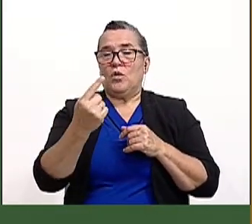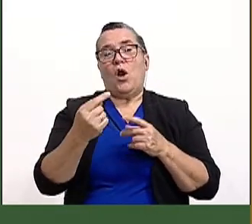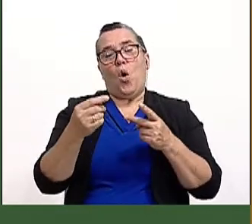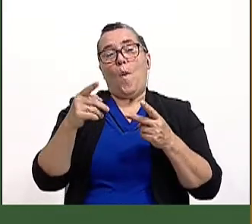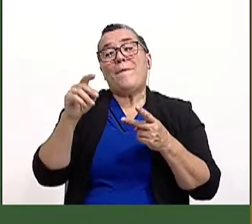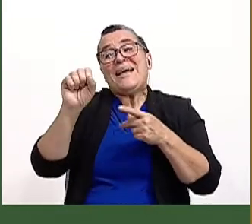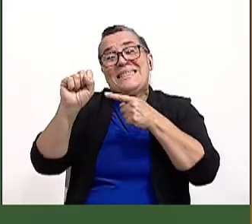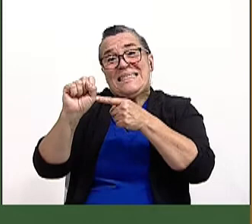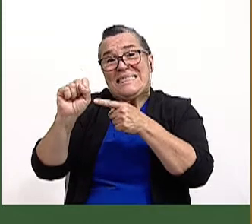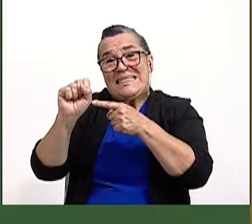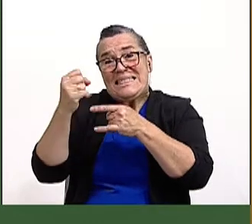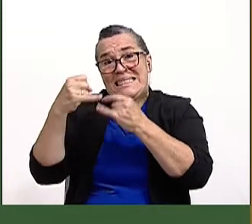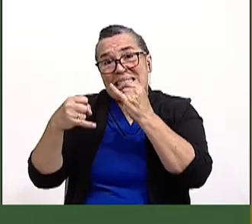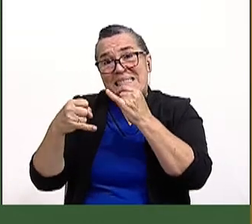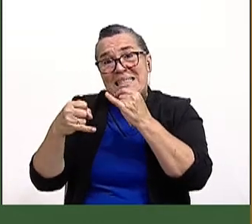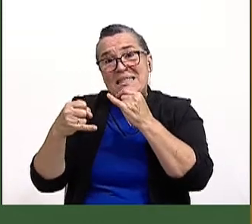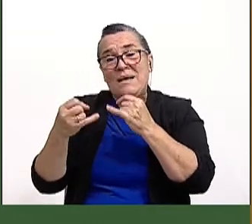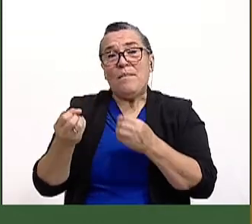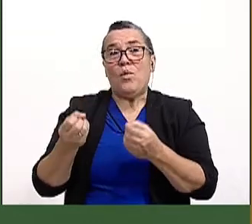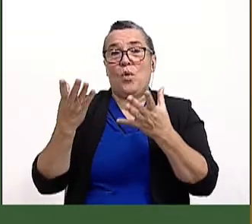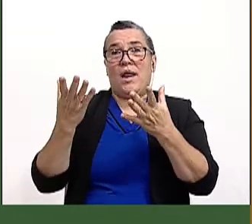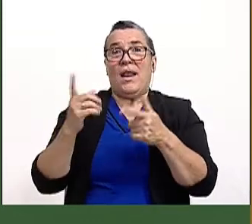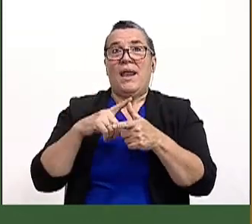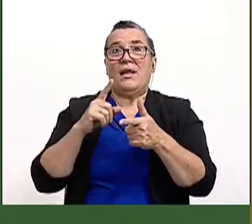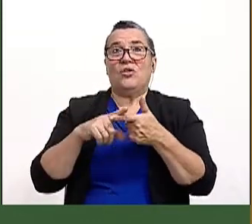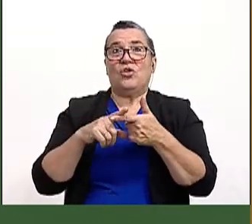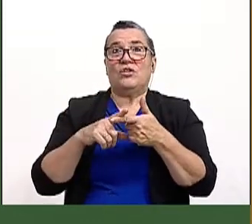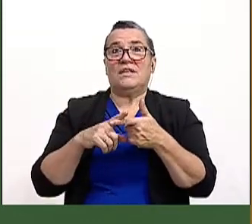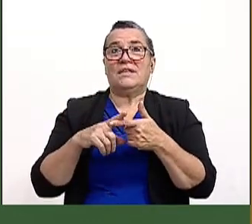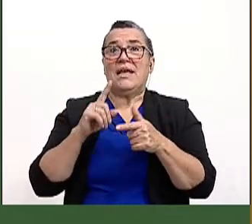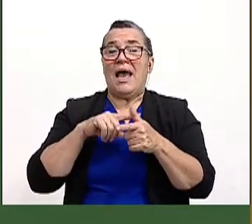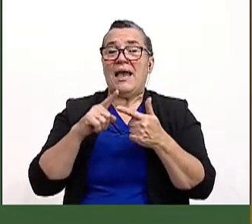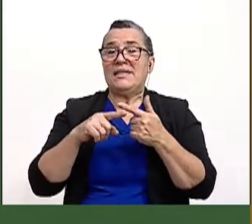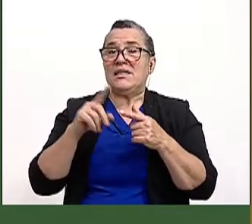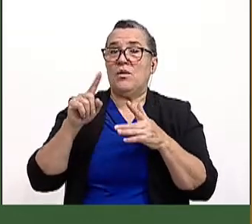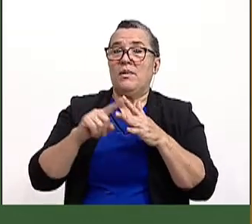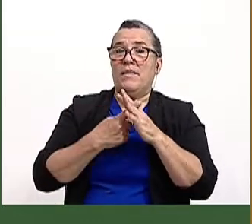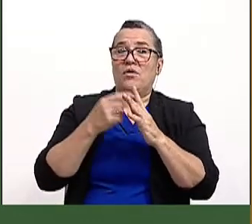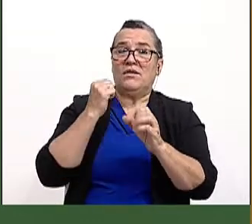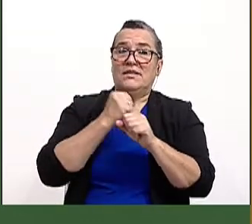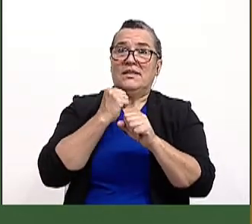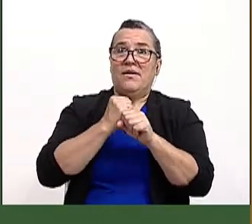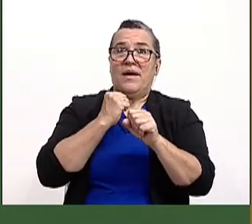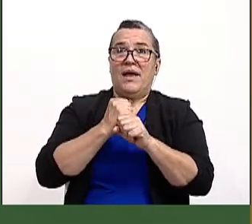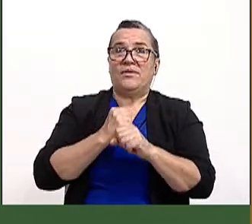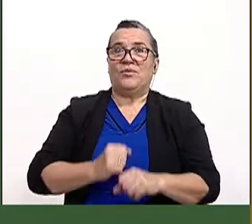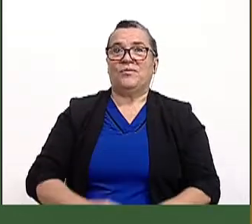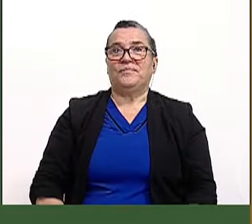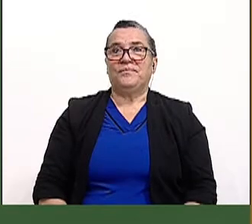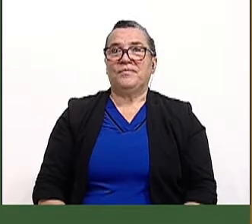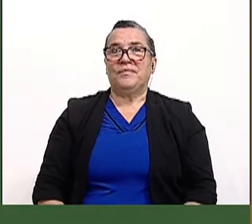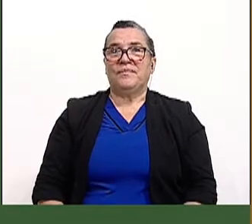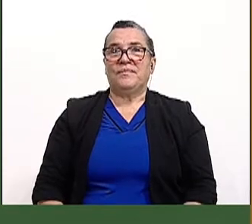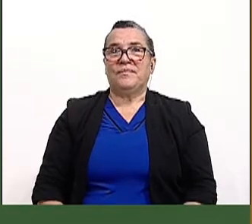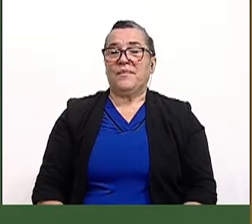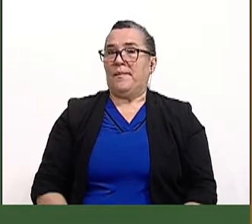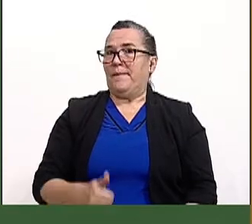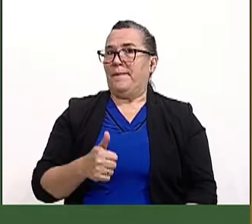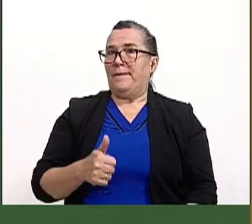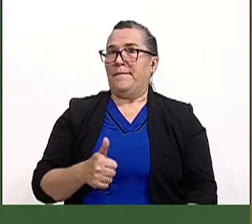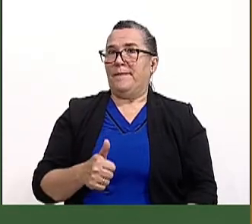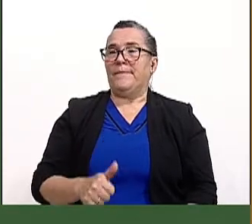plural, and that word indicates the person that is walking on the street. Okay, very